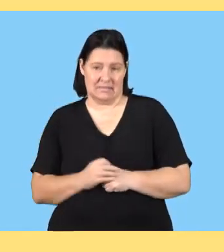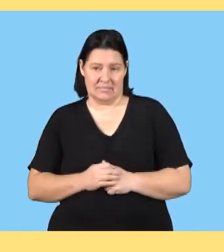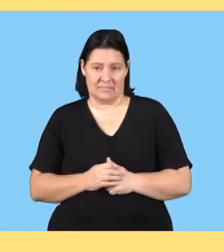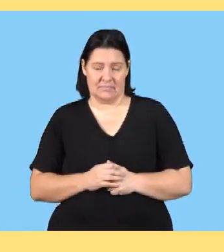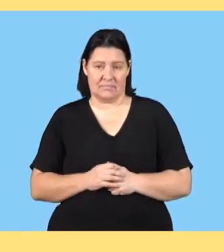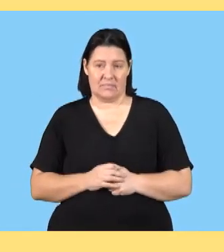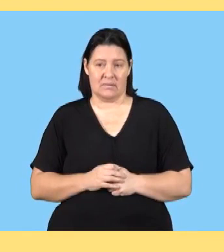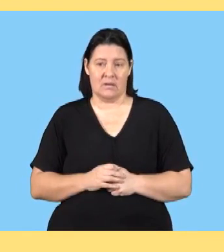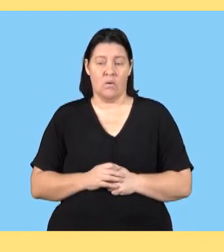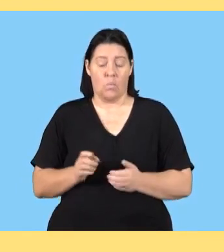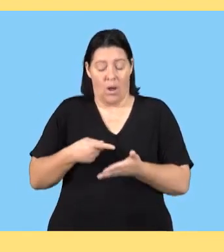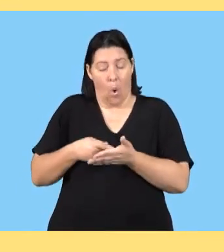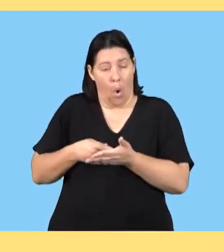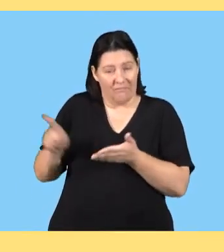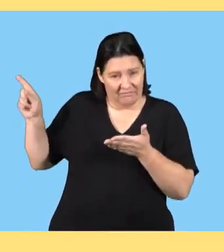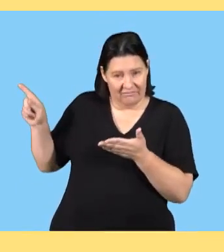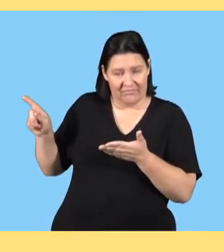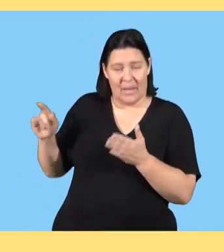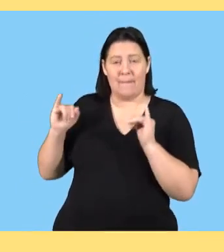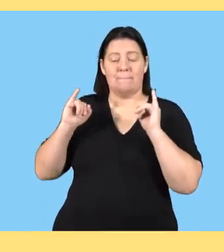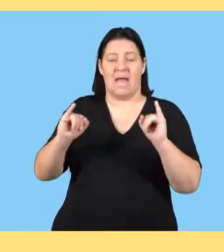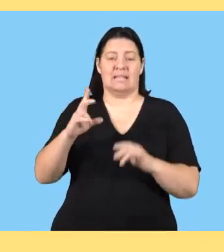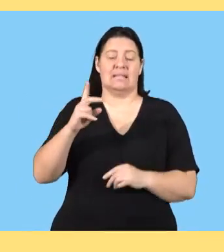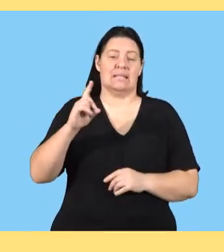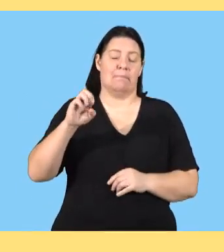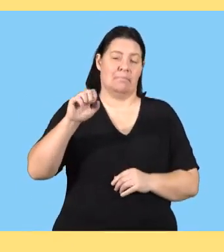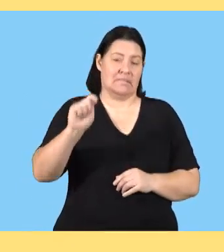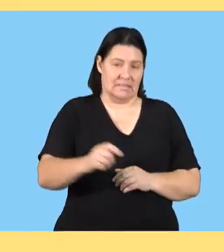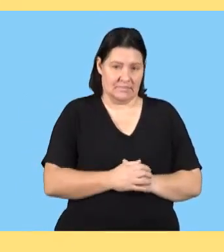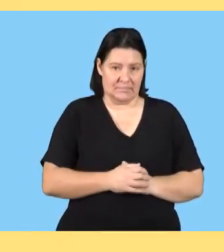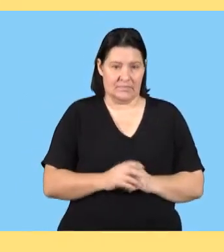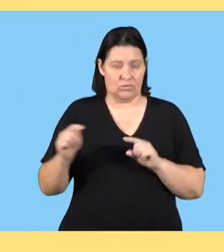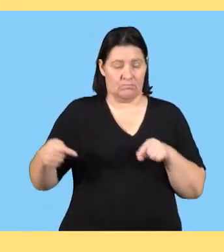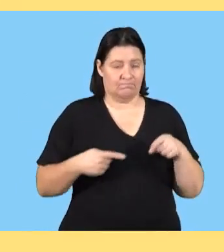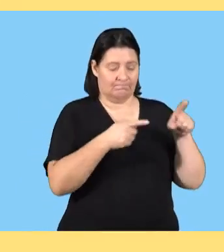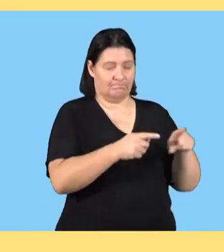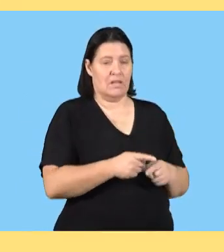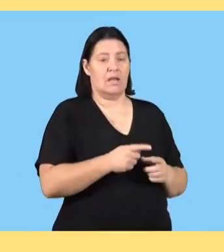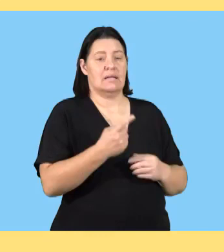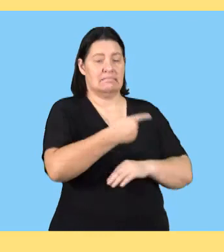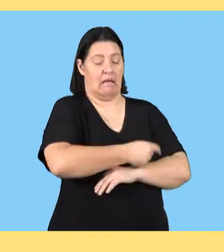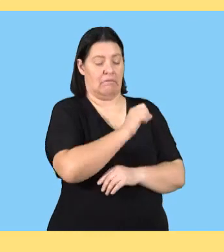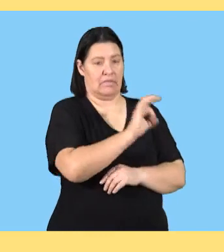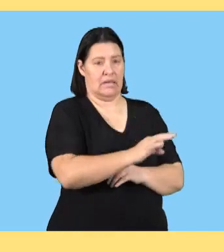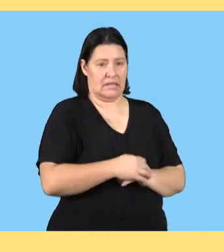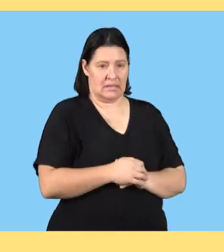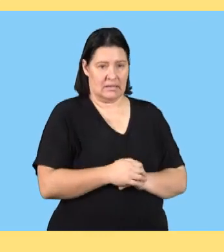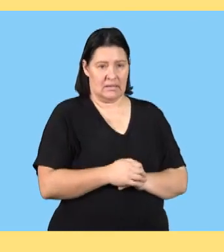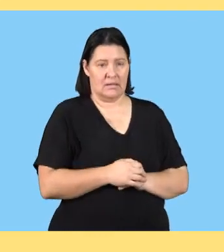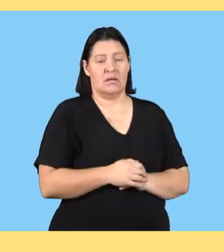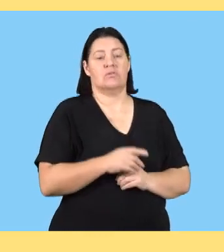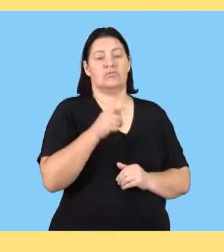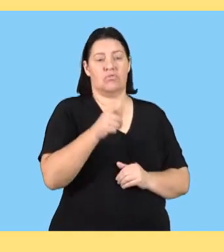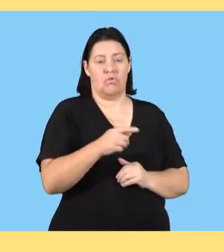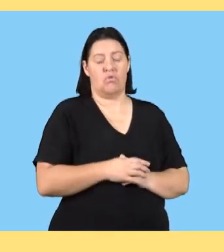1,300. We are writing off bad debts. I'll come here. Number 3. Bad debts